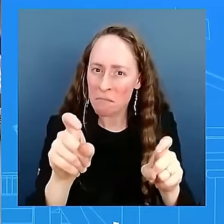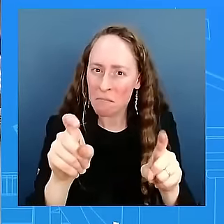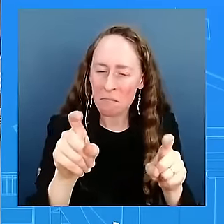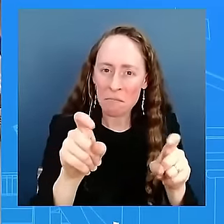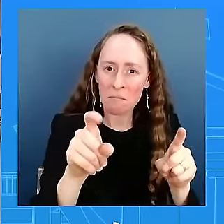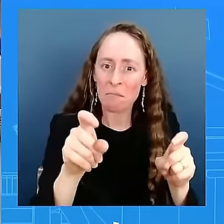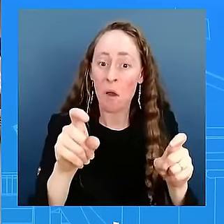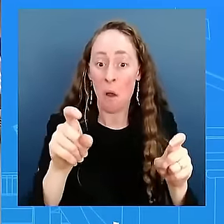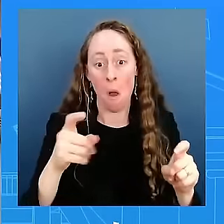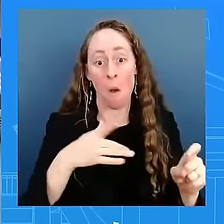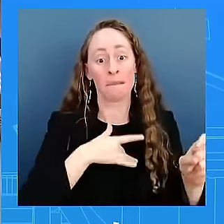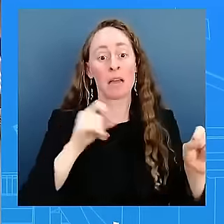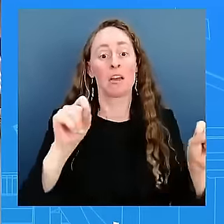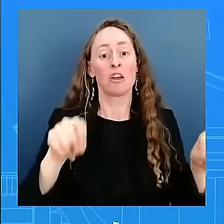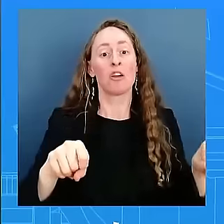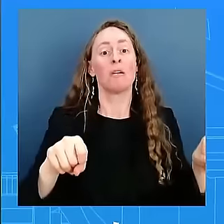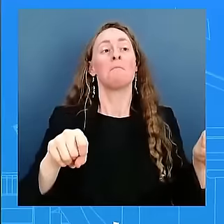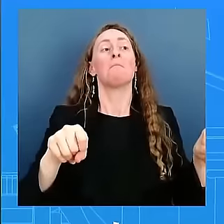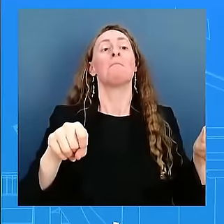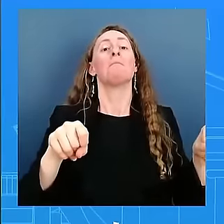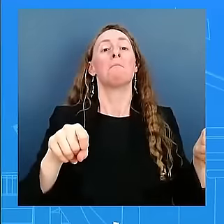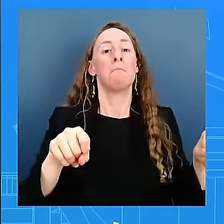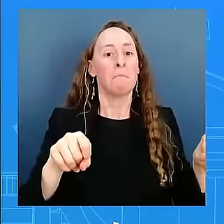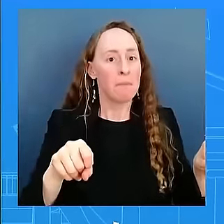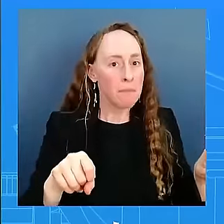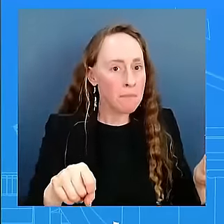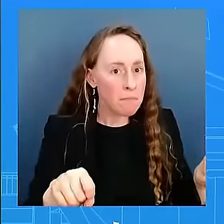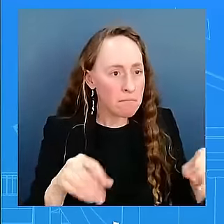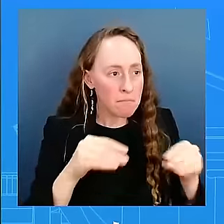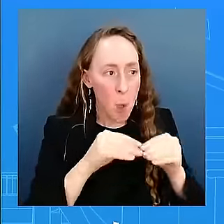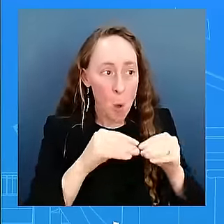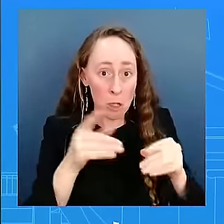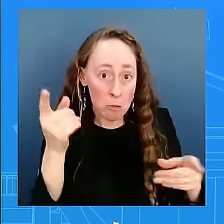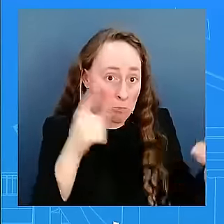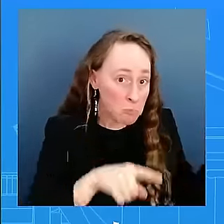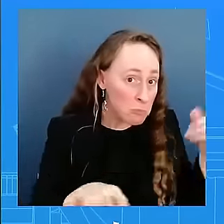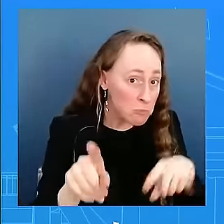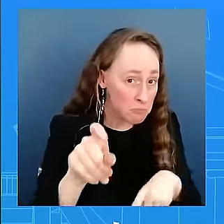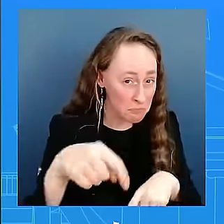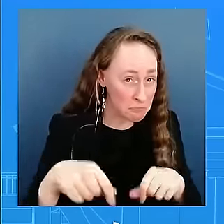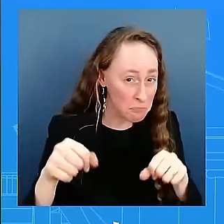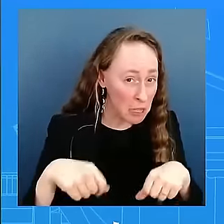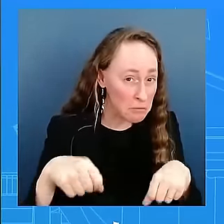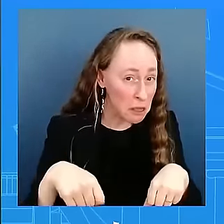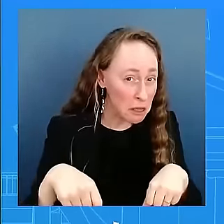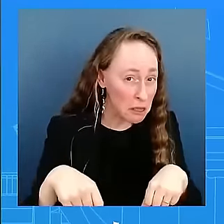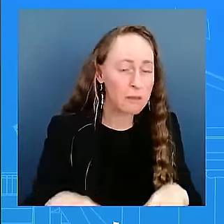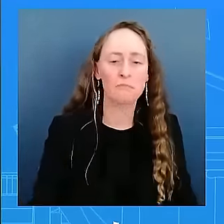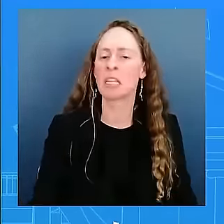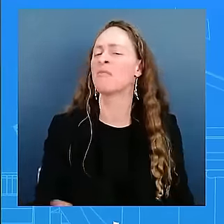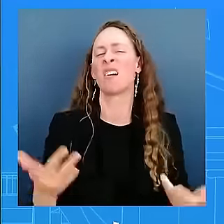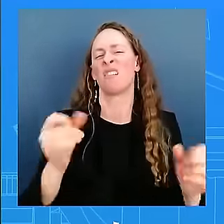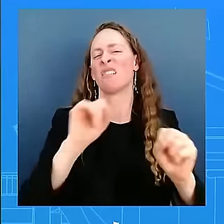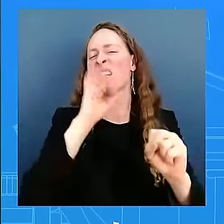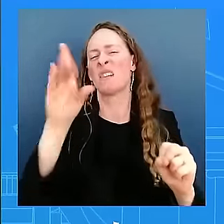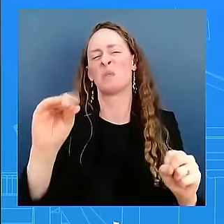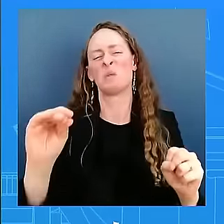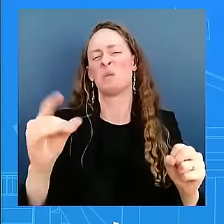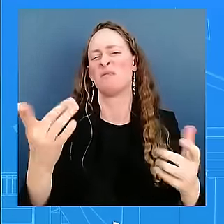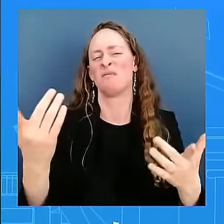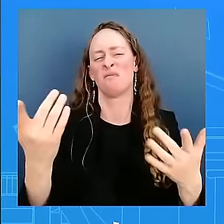creating more discussion? We do not see a link between the hostage negotiation or the detained